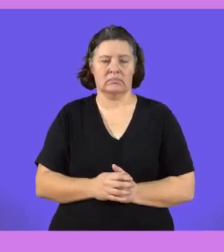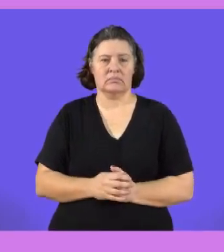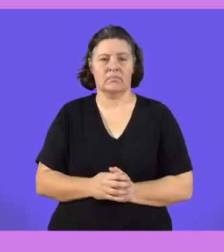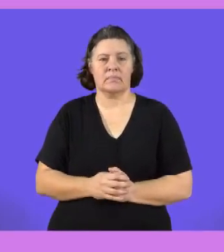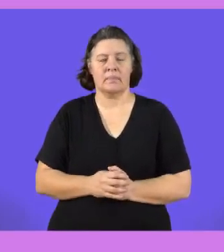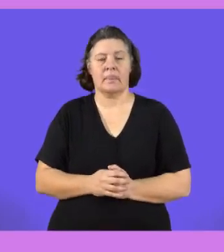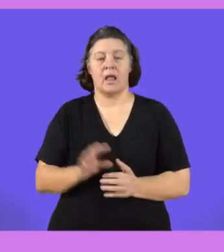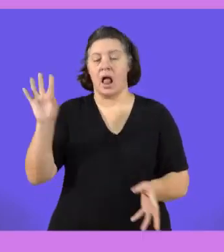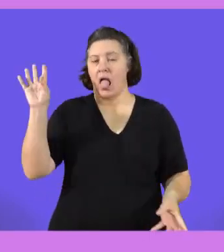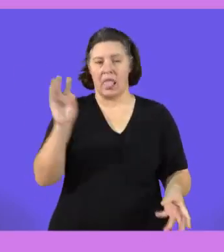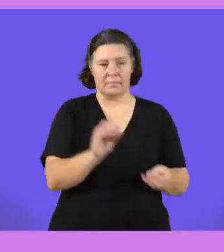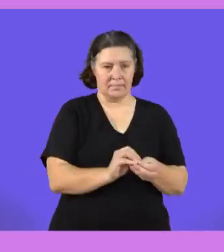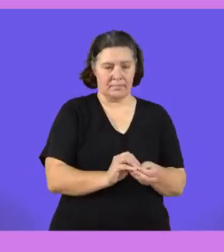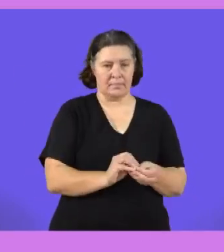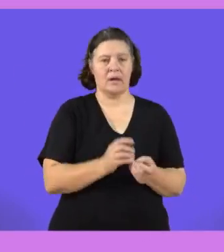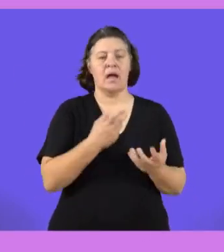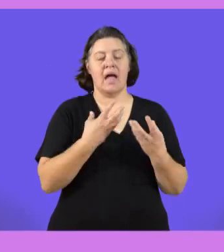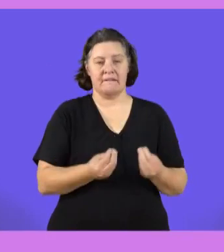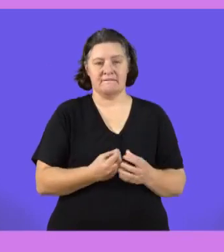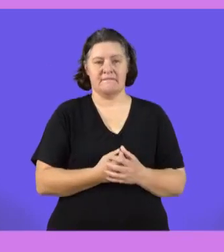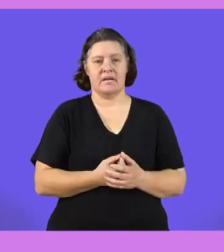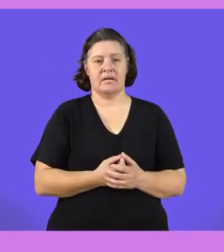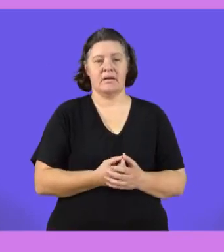all, if I add the two values together, I'll have